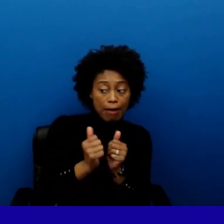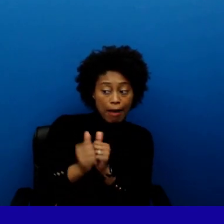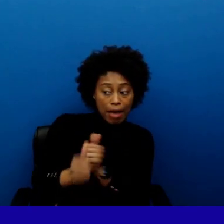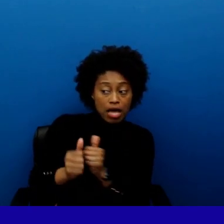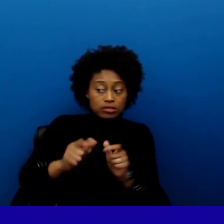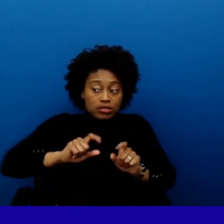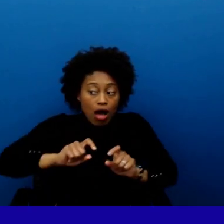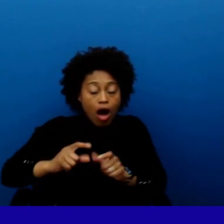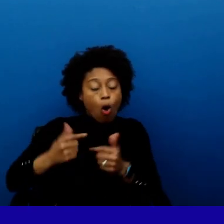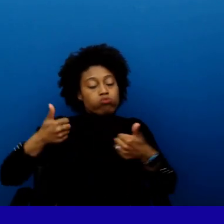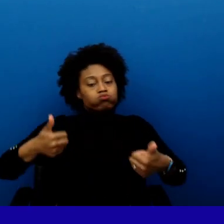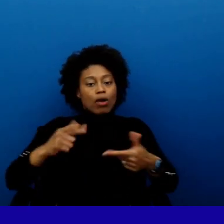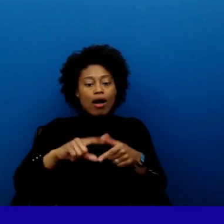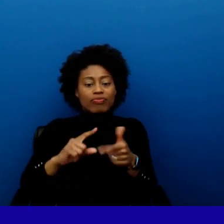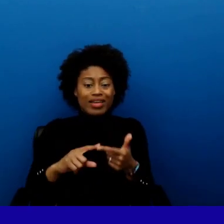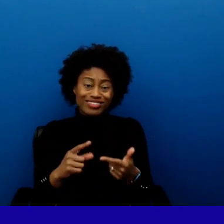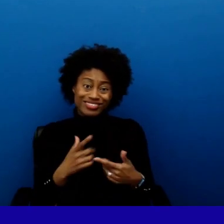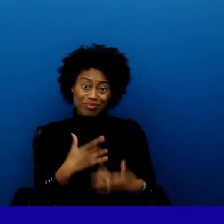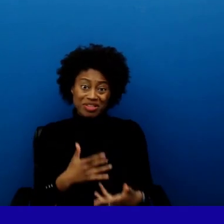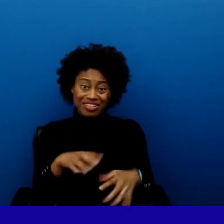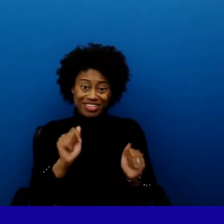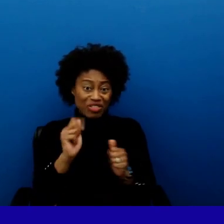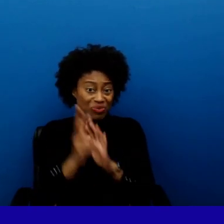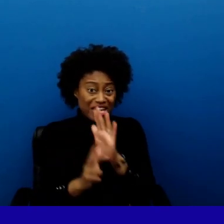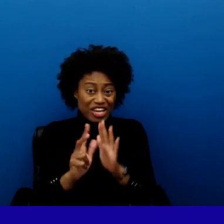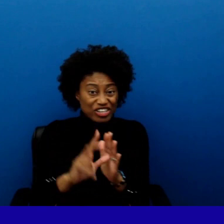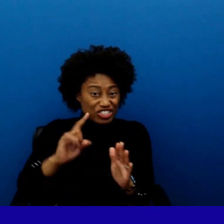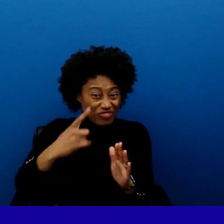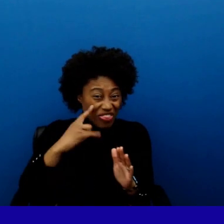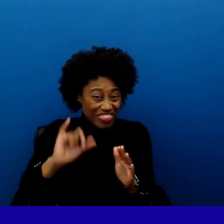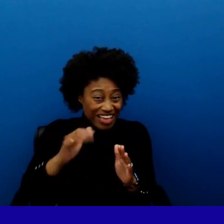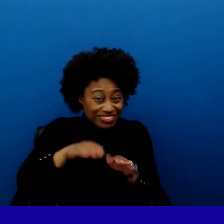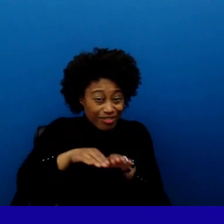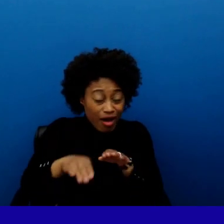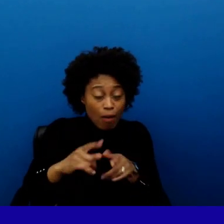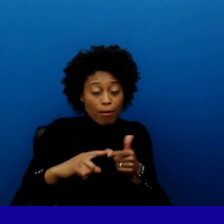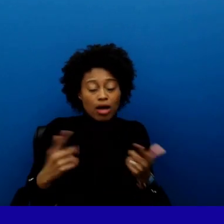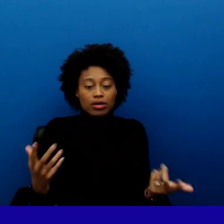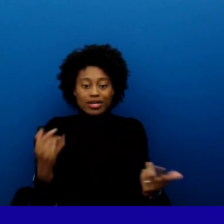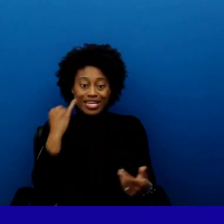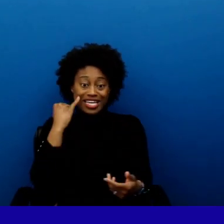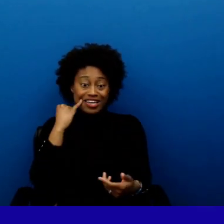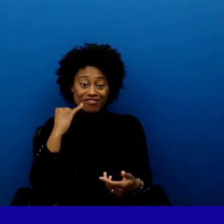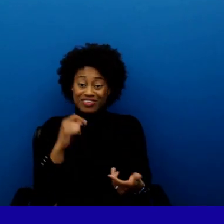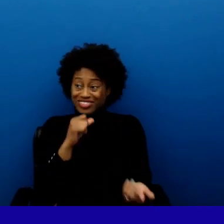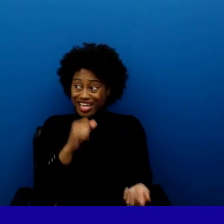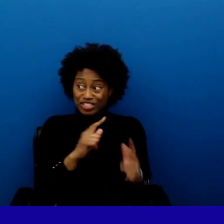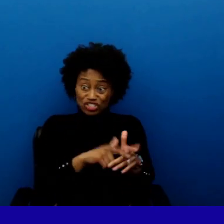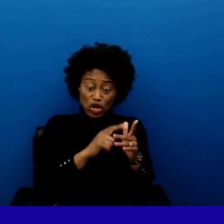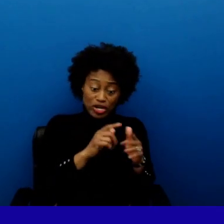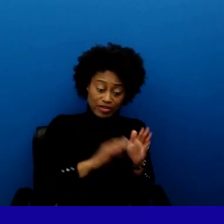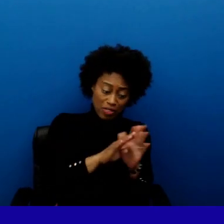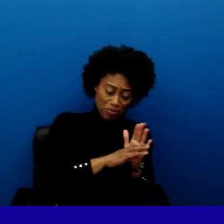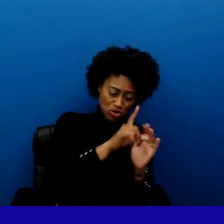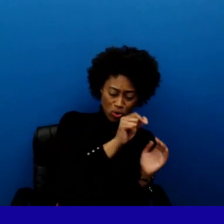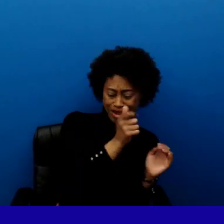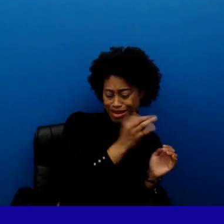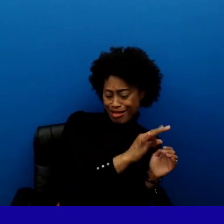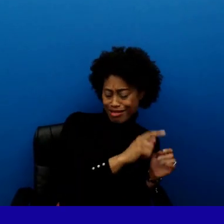So in if things didn't go my way, this book would still be like 2 years out in the future before coming out. And I started developing it